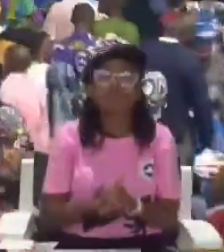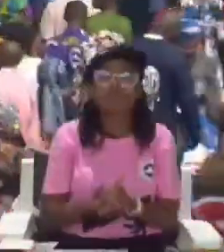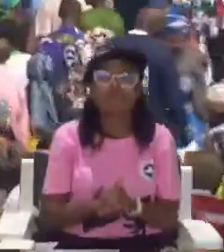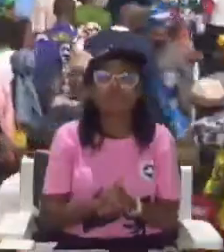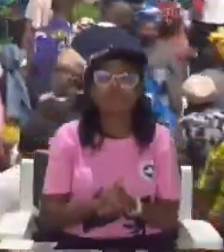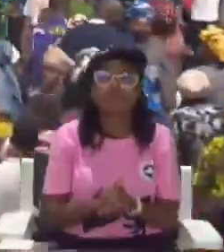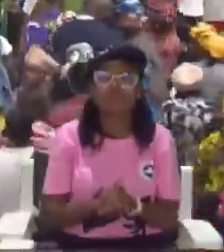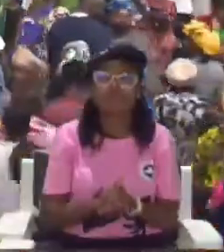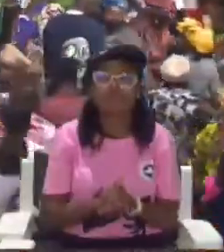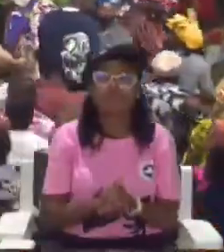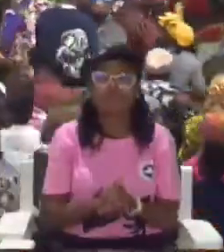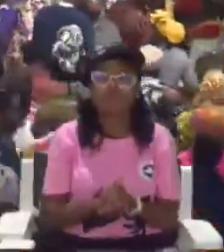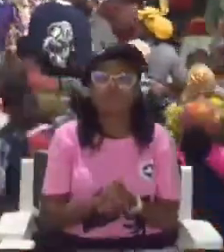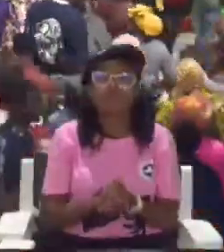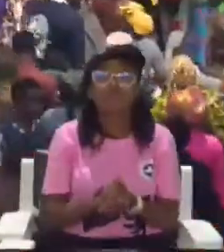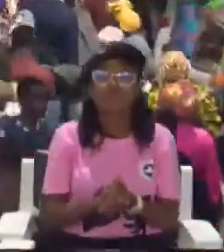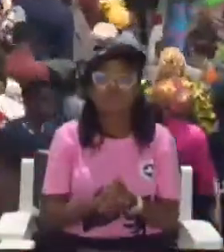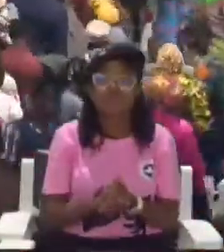Father.